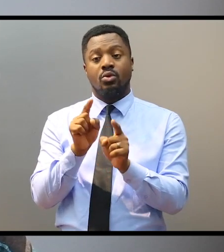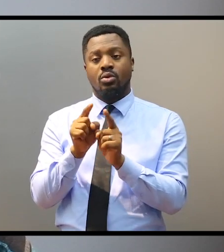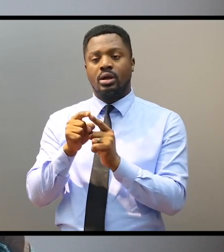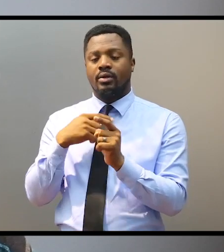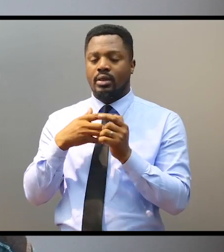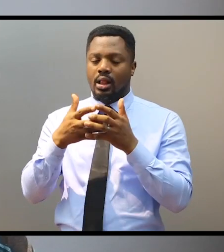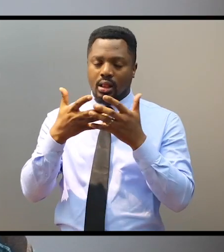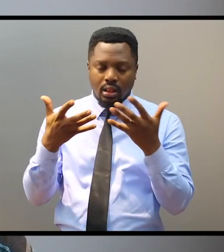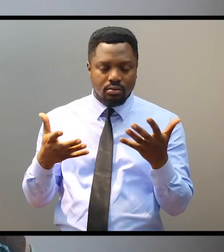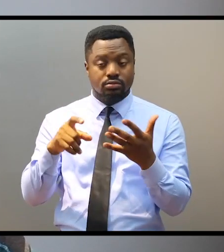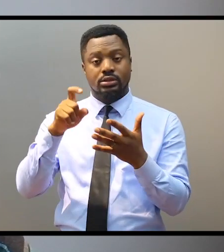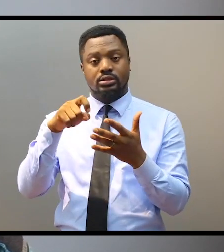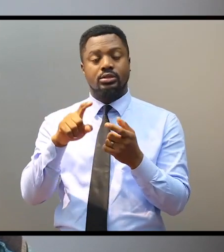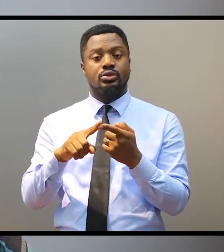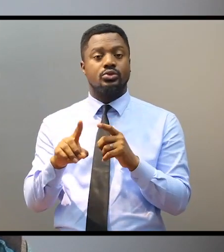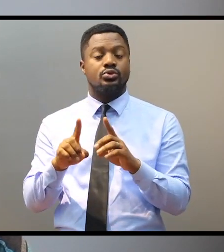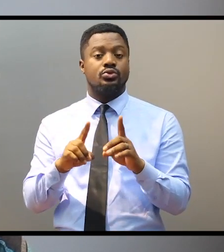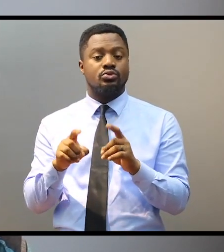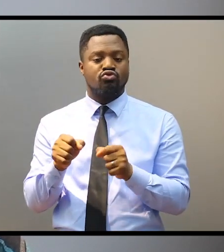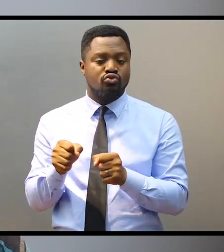disabilities. And there's a lot that we need to